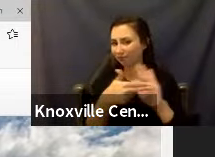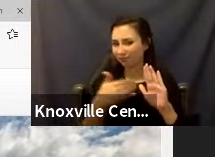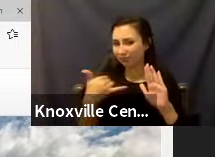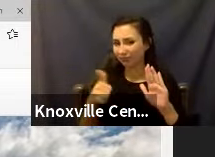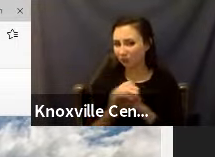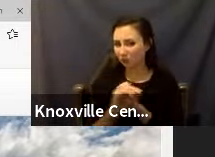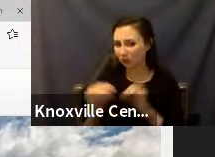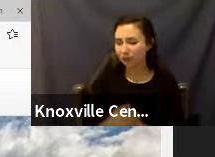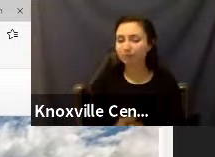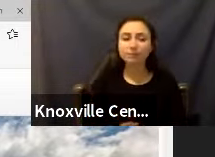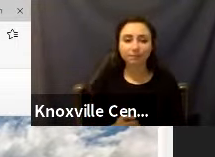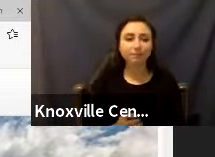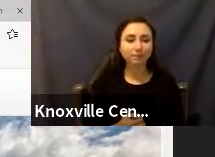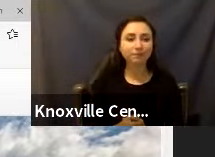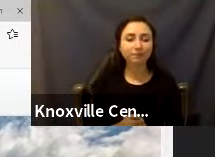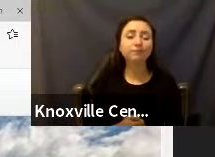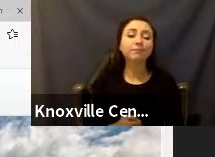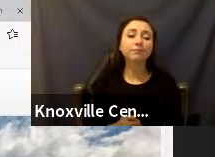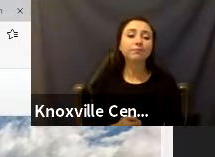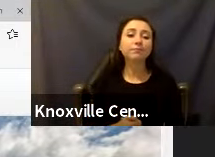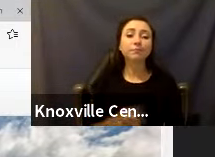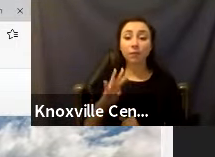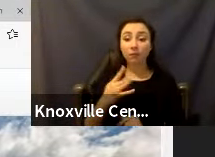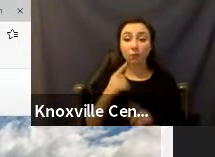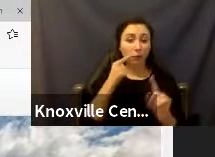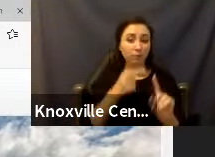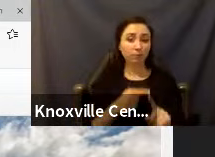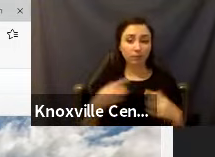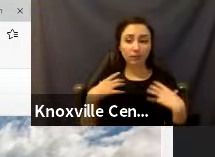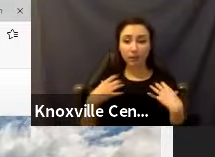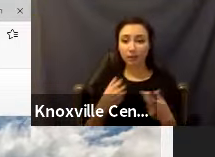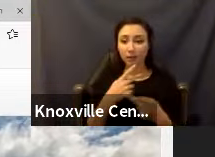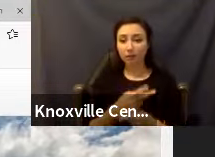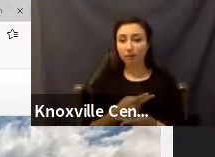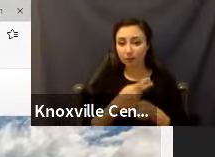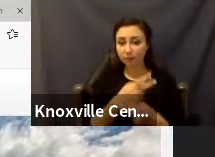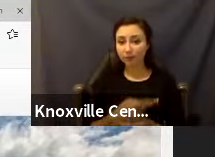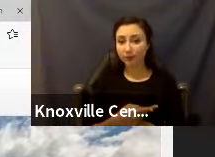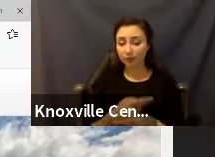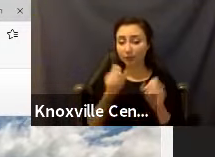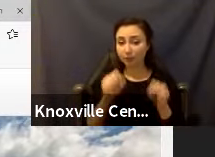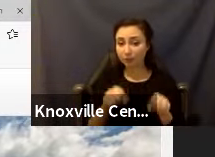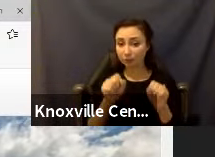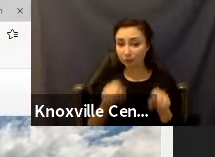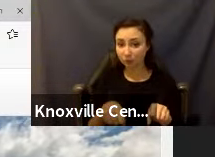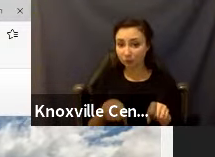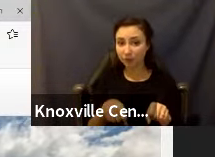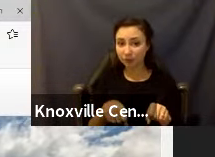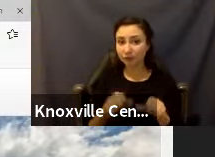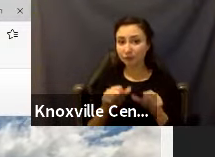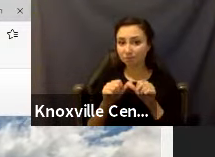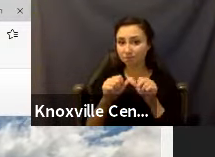Fourth benchmark, healthcare system capabilities remain within current and forecasted surge capacity.